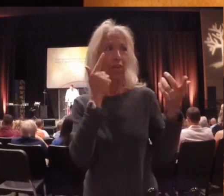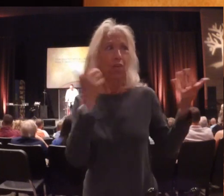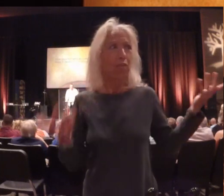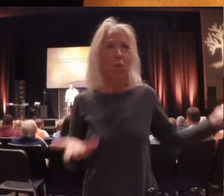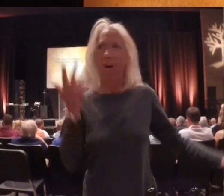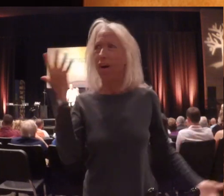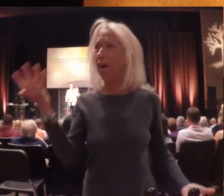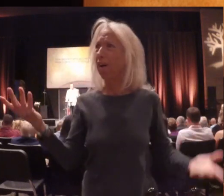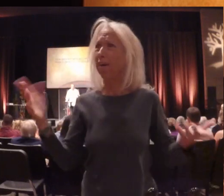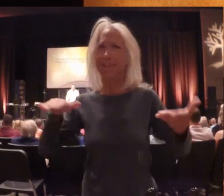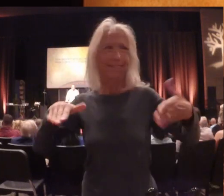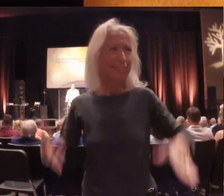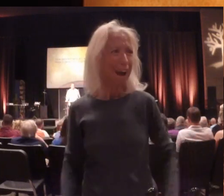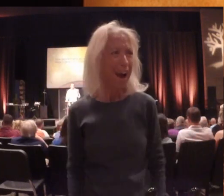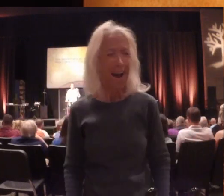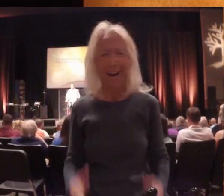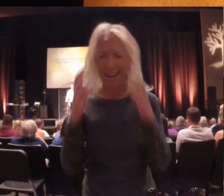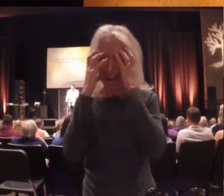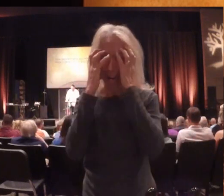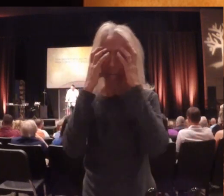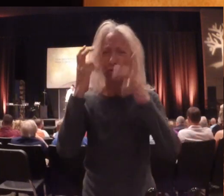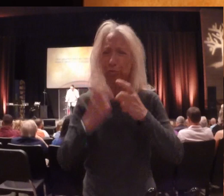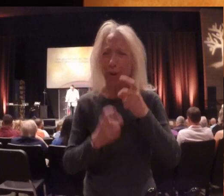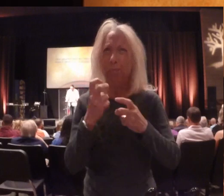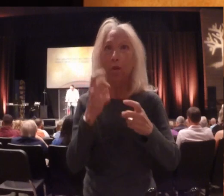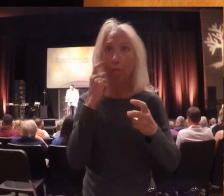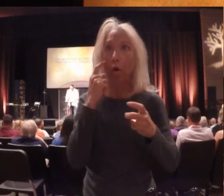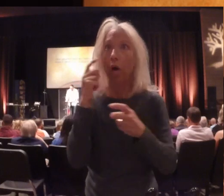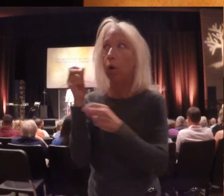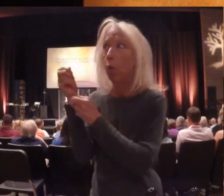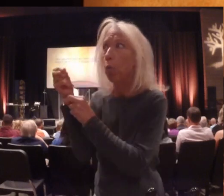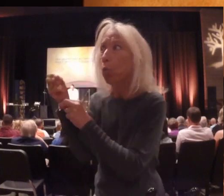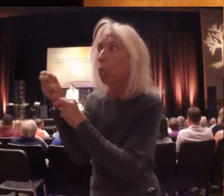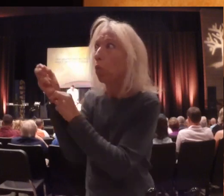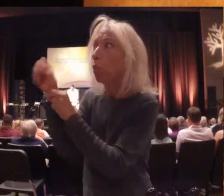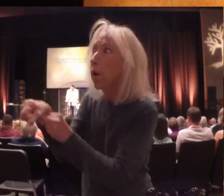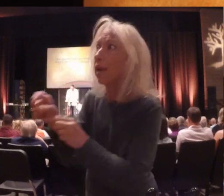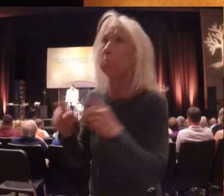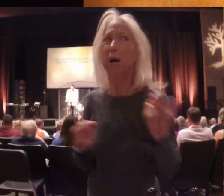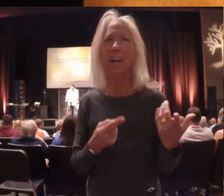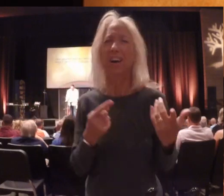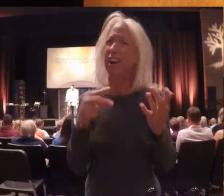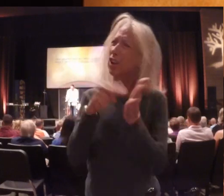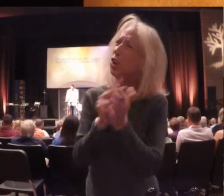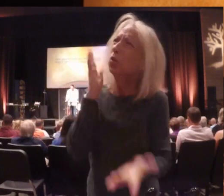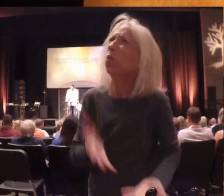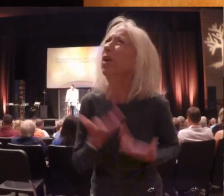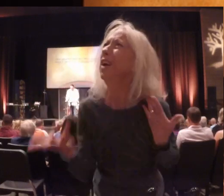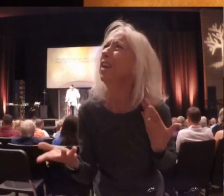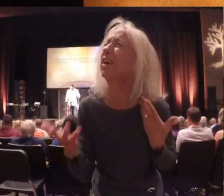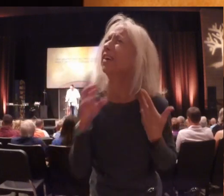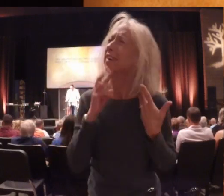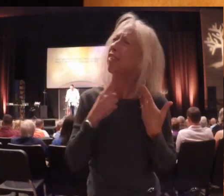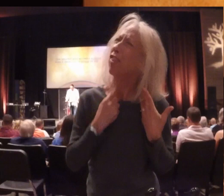of Moab. So like, oh man, we are in trouble. We thought we had it, and here we are getting ready to lose this battle. Verse 11 says this,